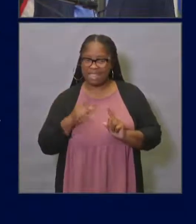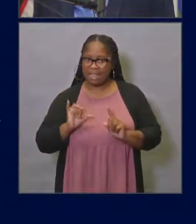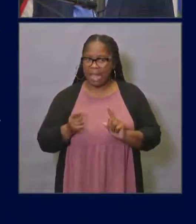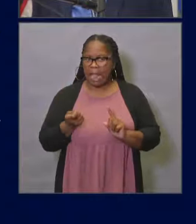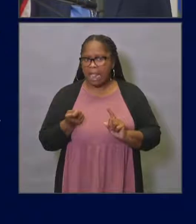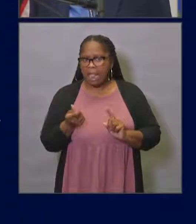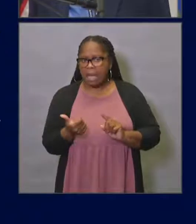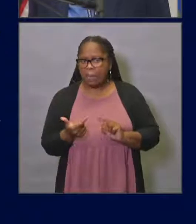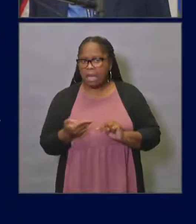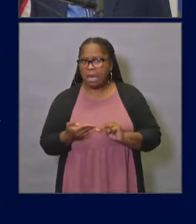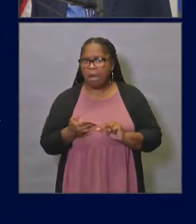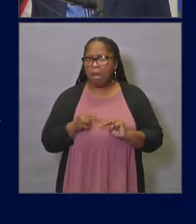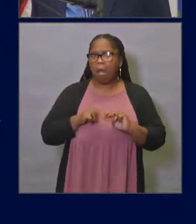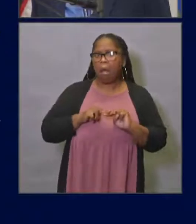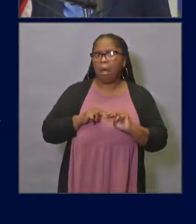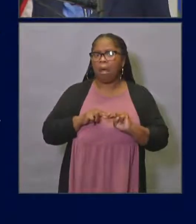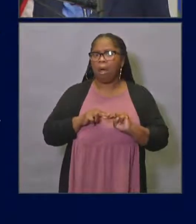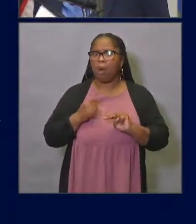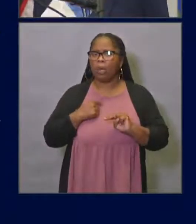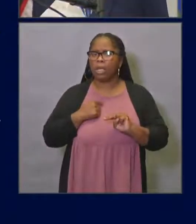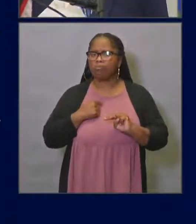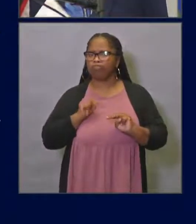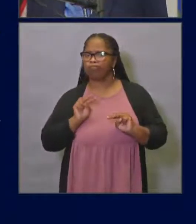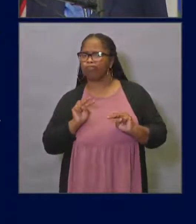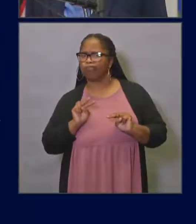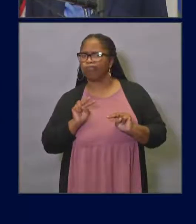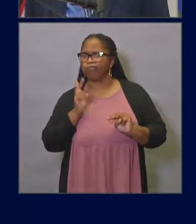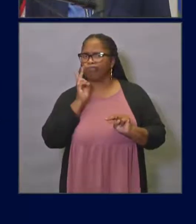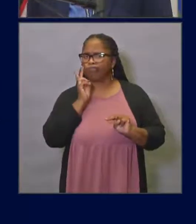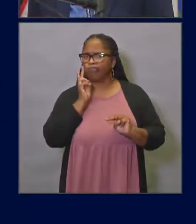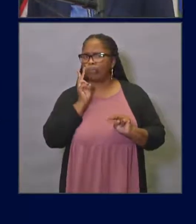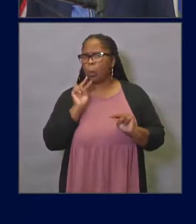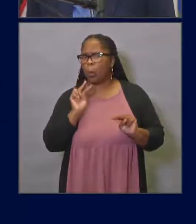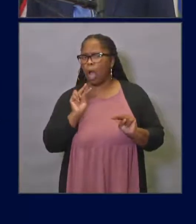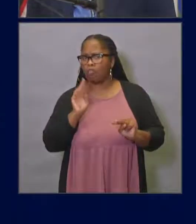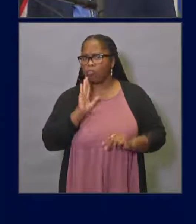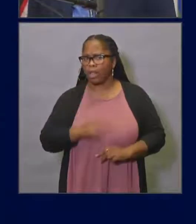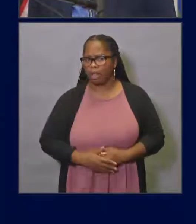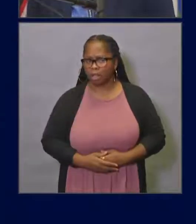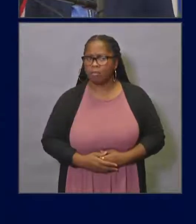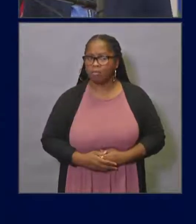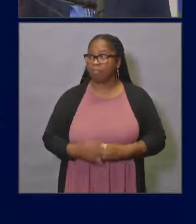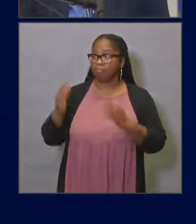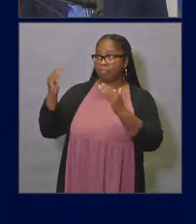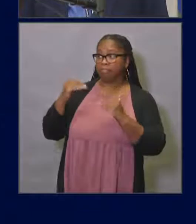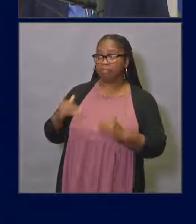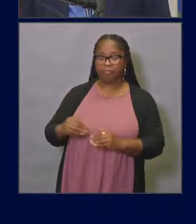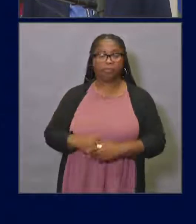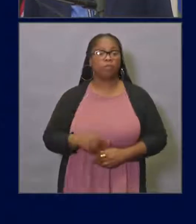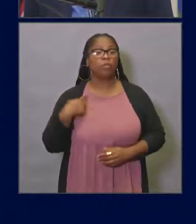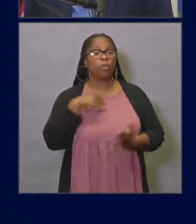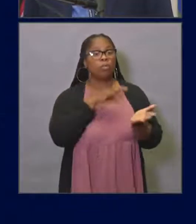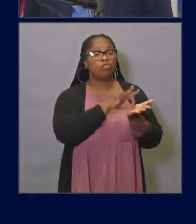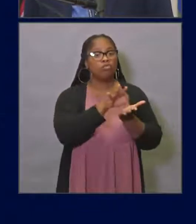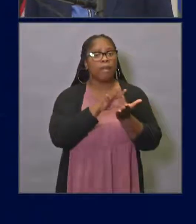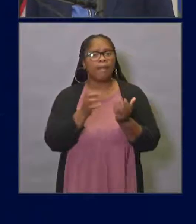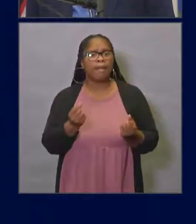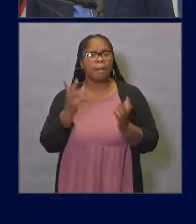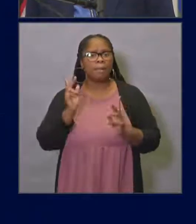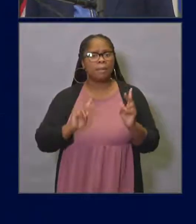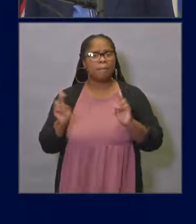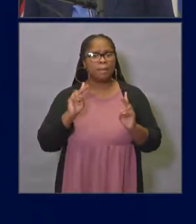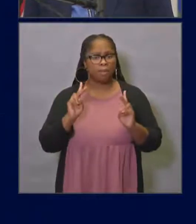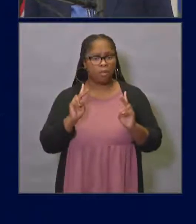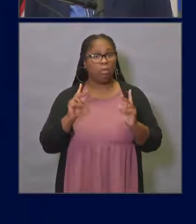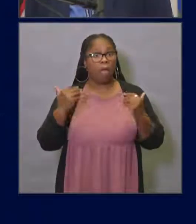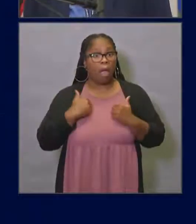need to carefully watch. And I'll take the next slide. We also continue to track the daily number of people with